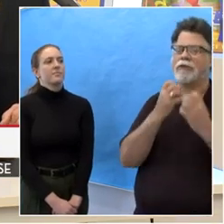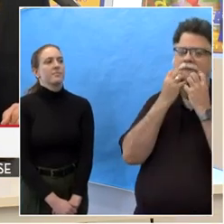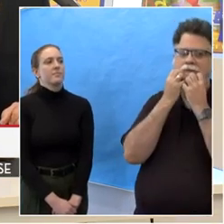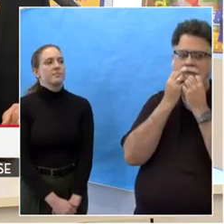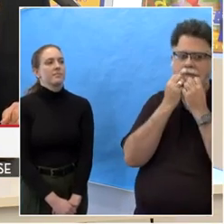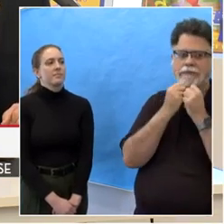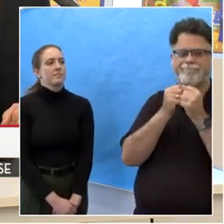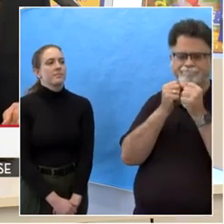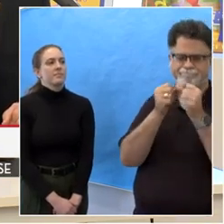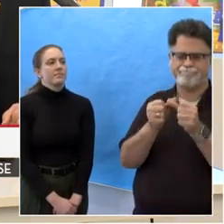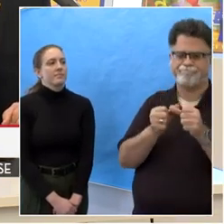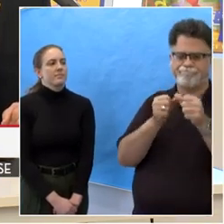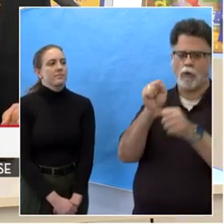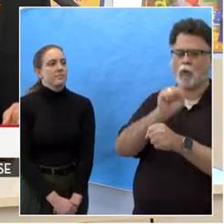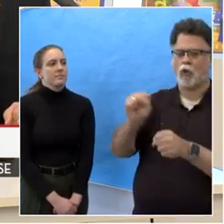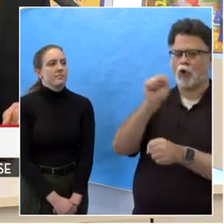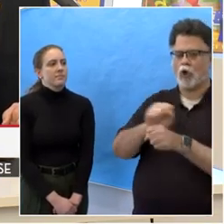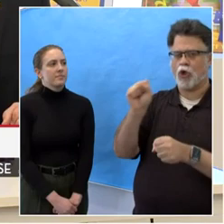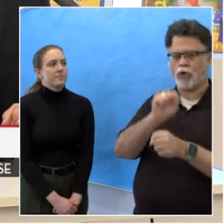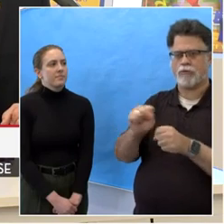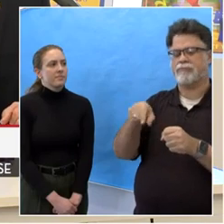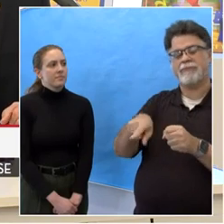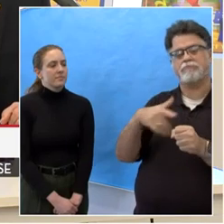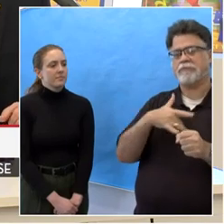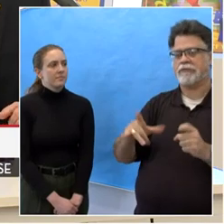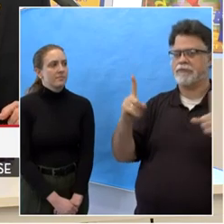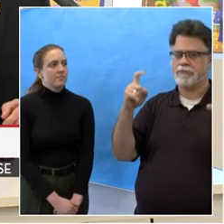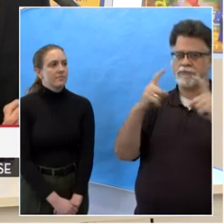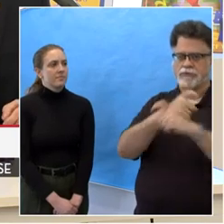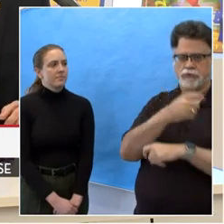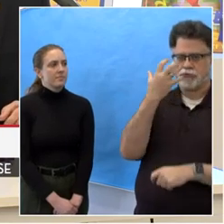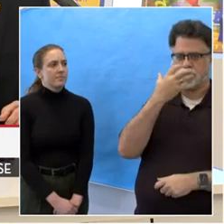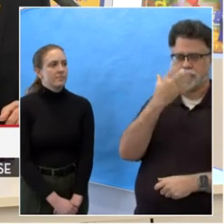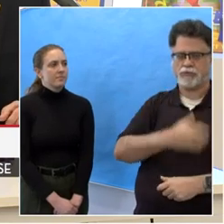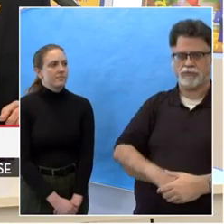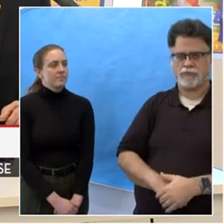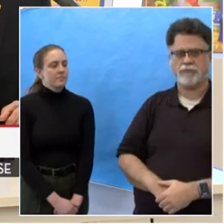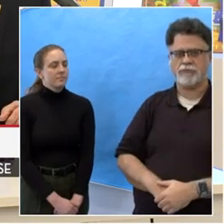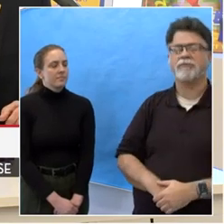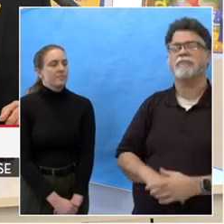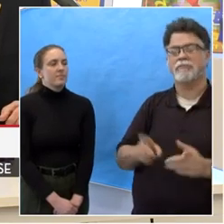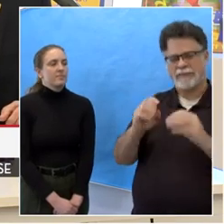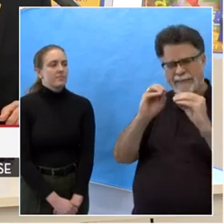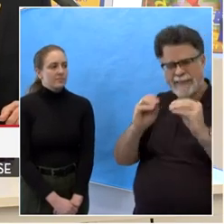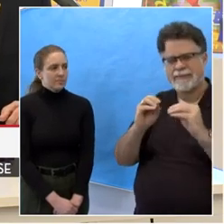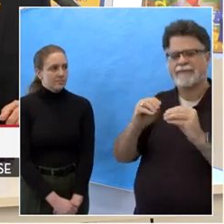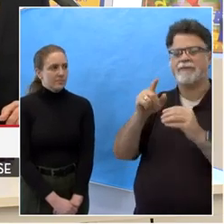and craft of teaching, what teachers do every day. We need to